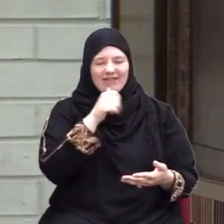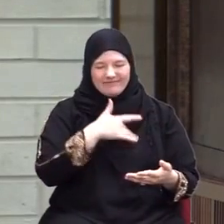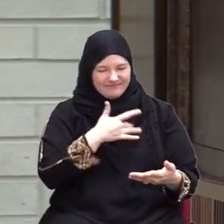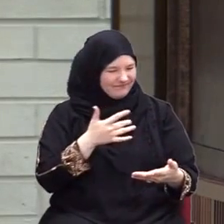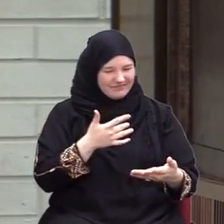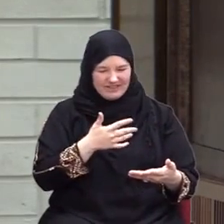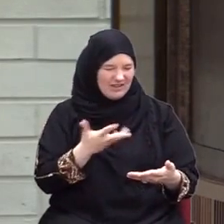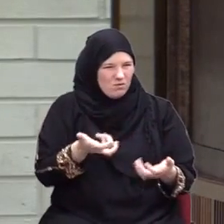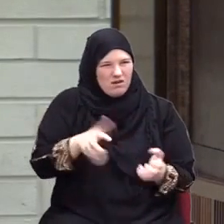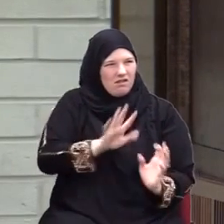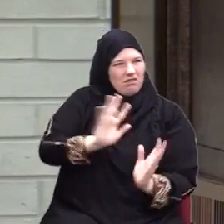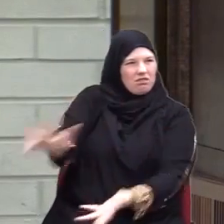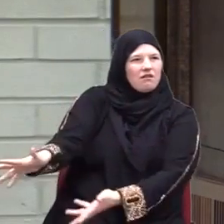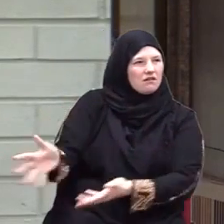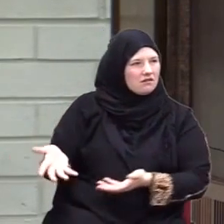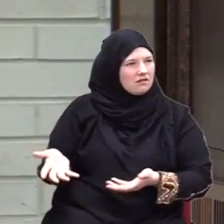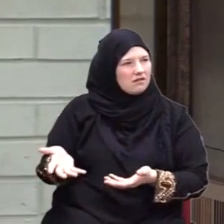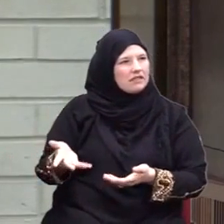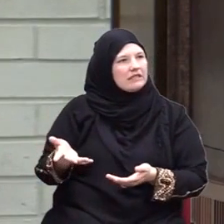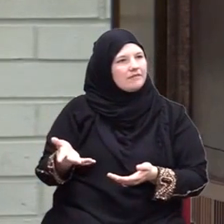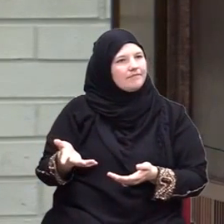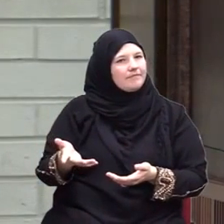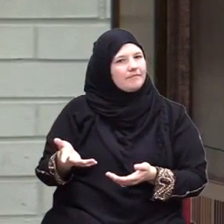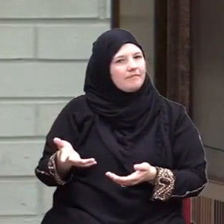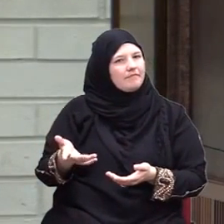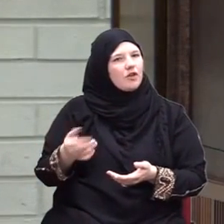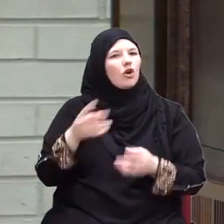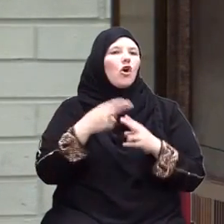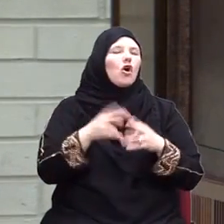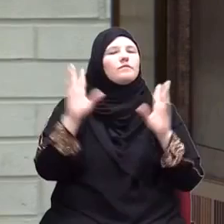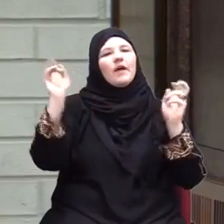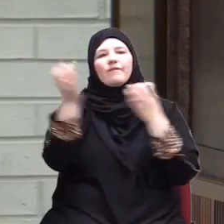In other words, what many people call freedom.